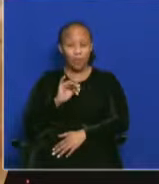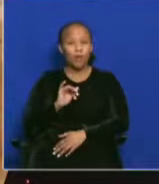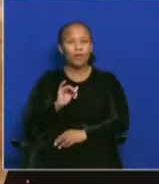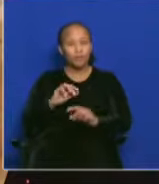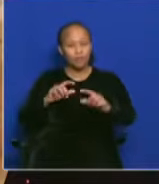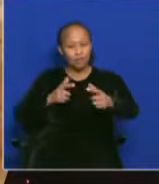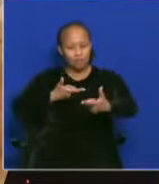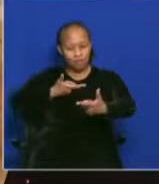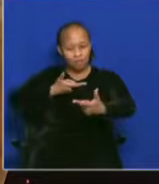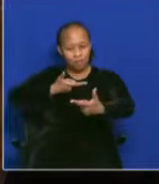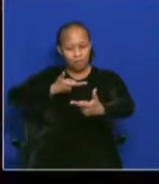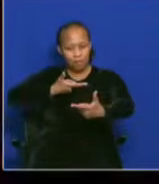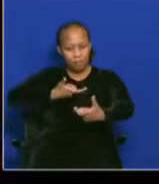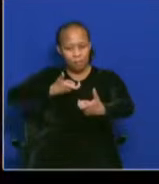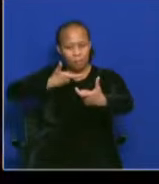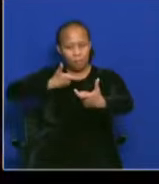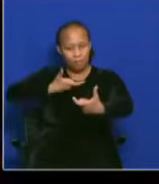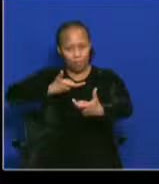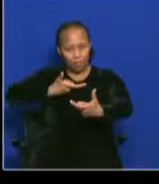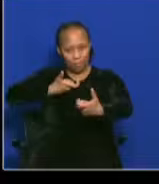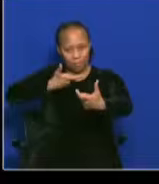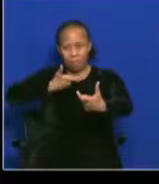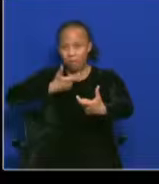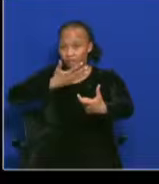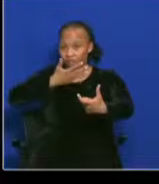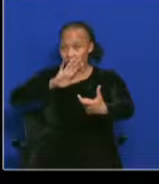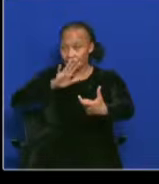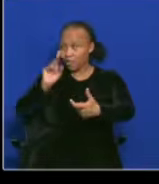sends to Mr. Sayed.